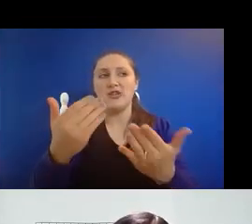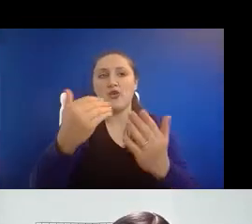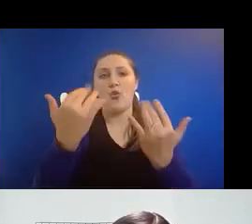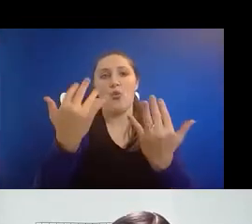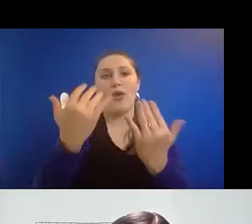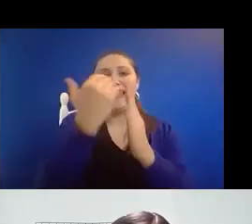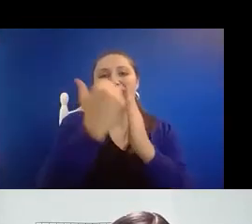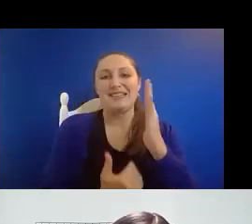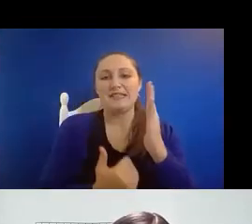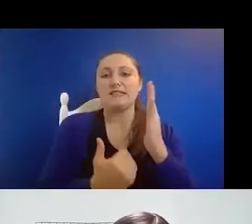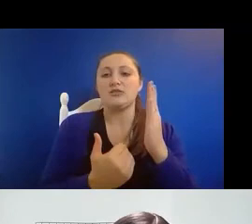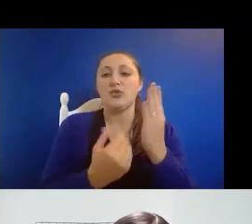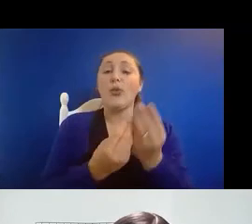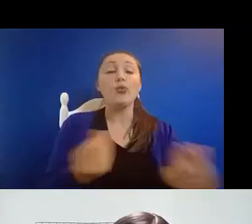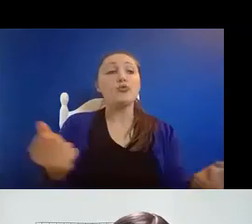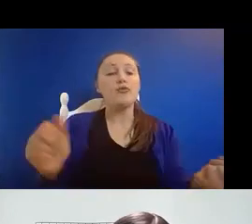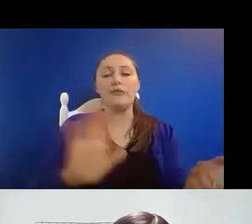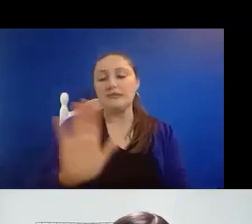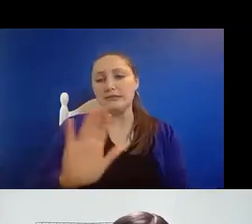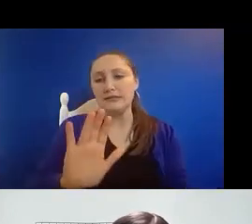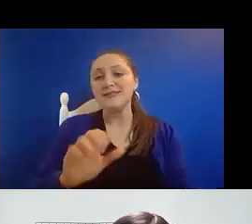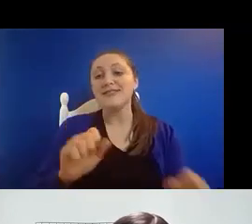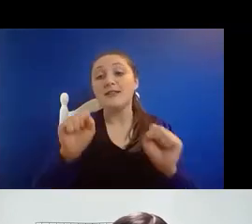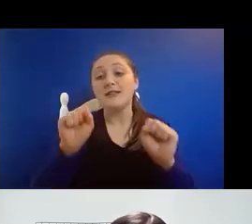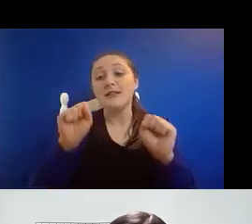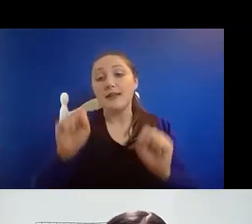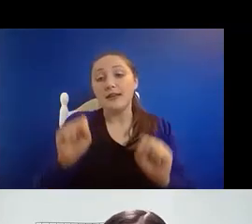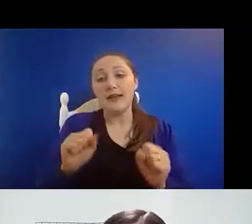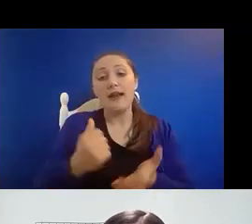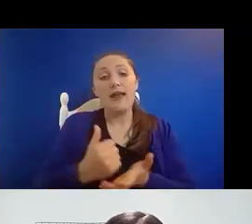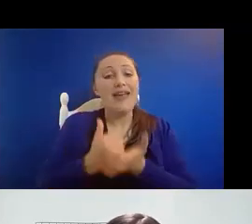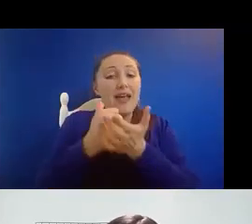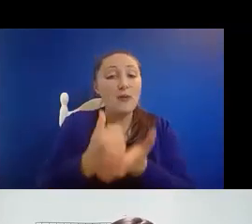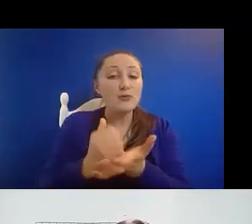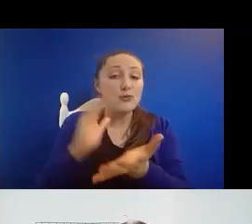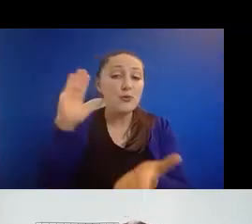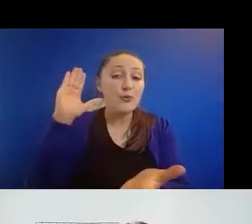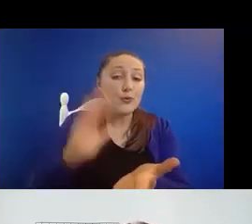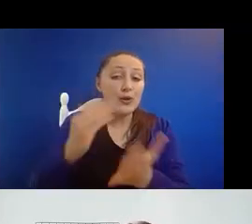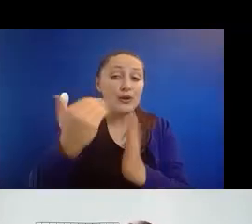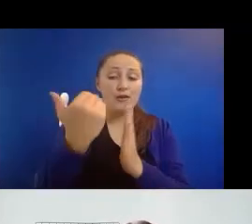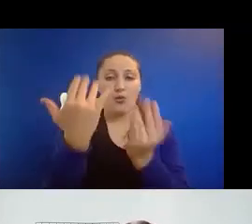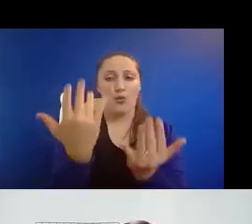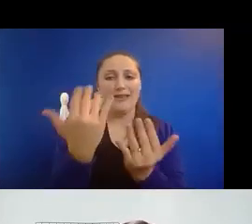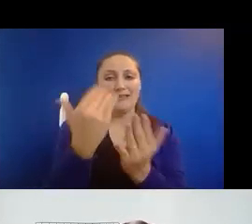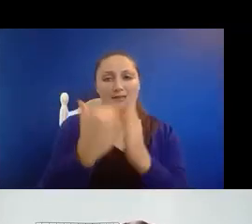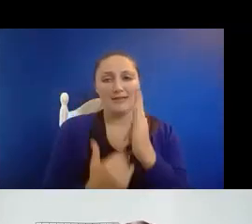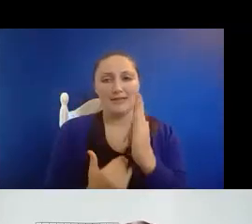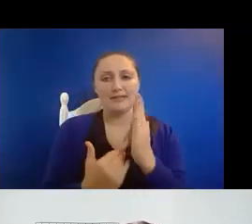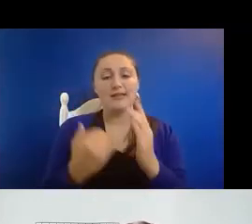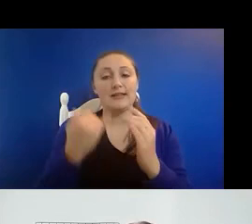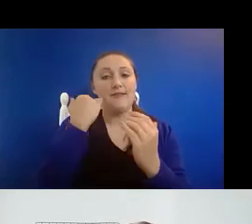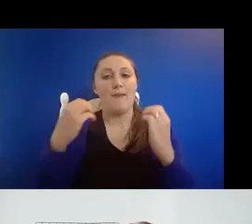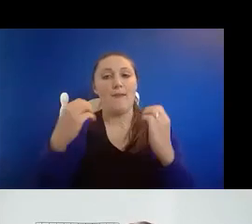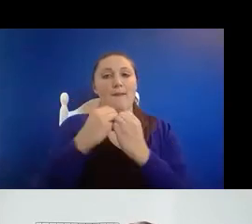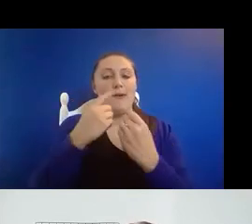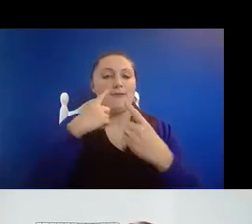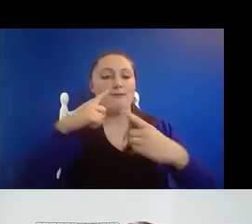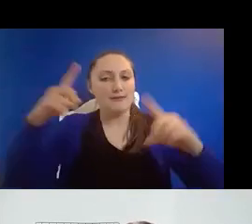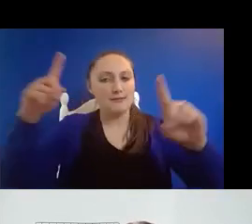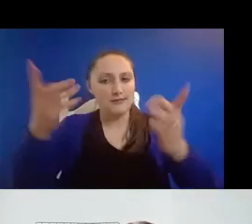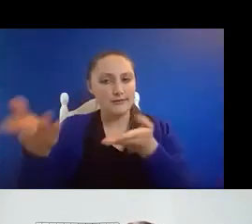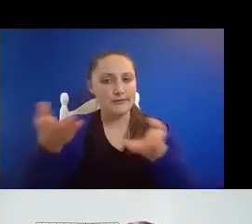can contribute to reducing waiting lists if we can more effectively serve